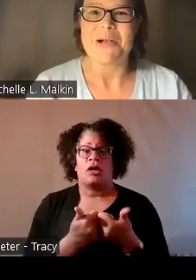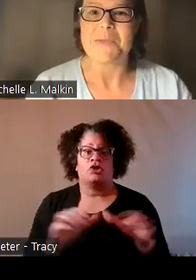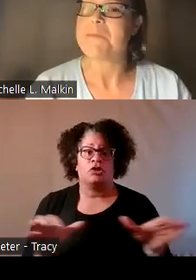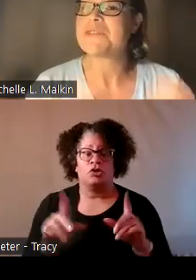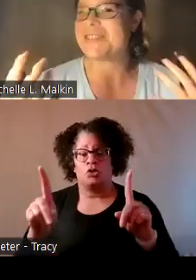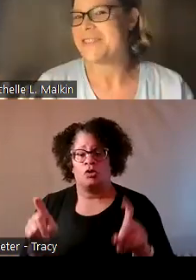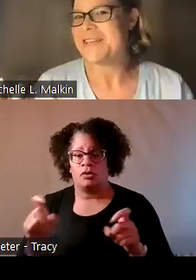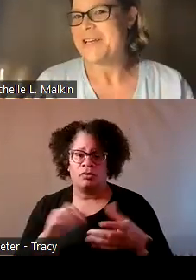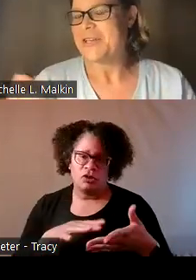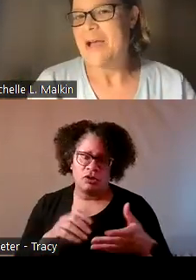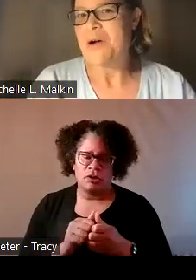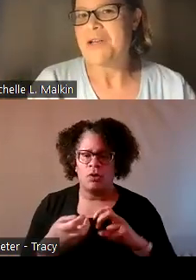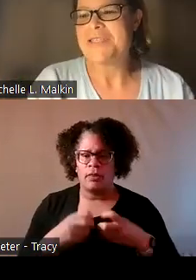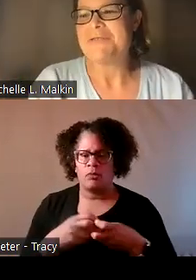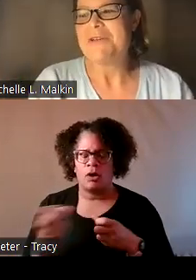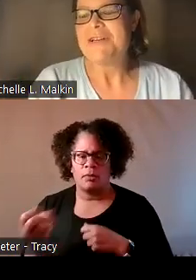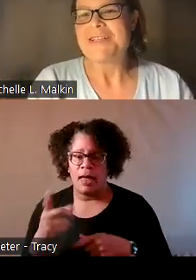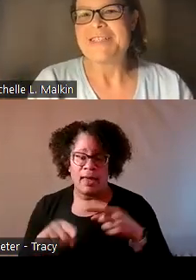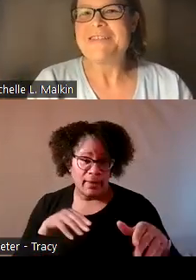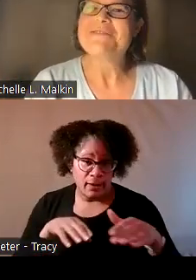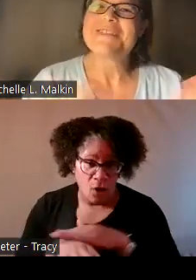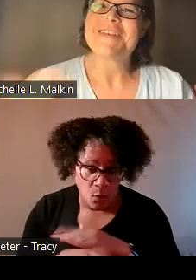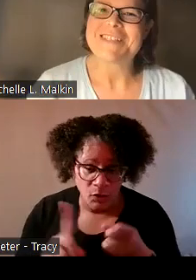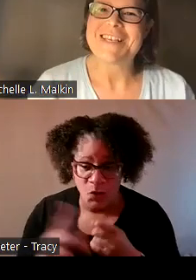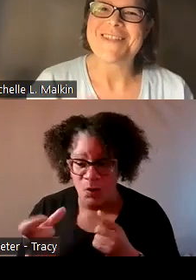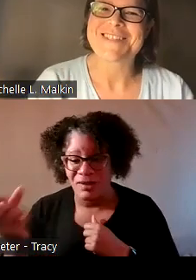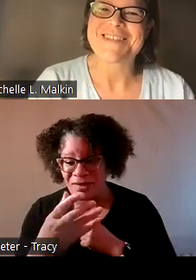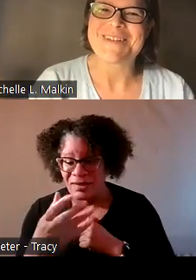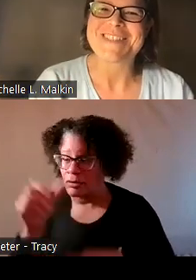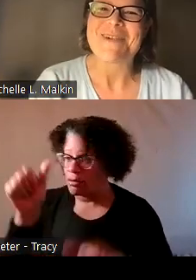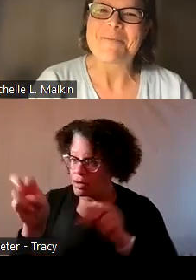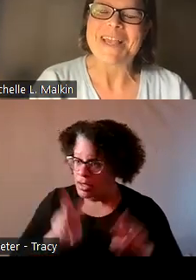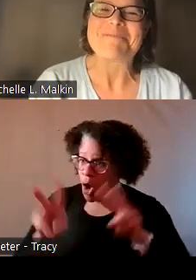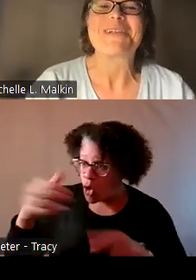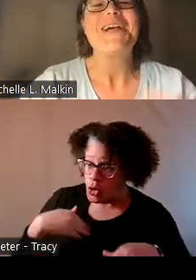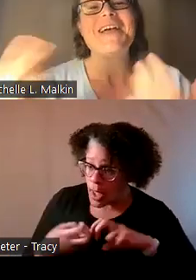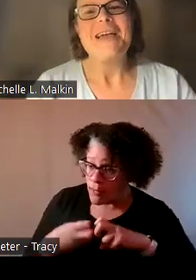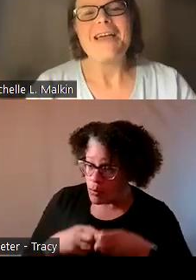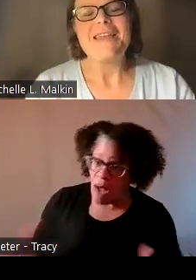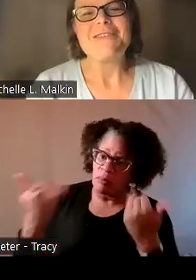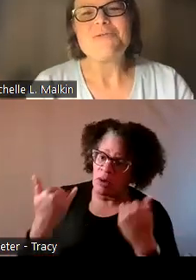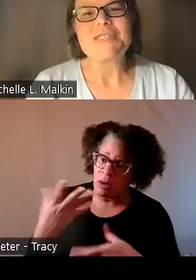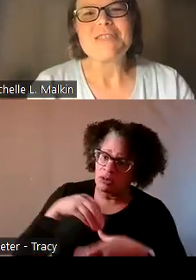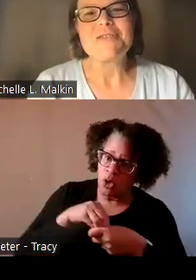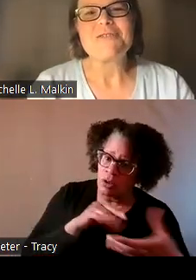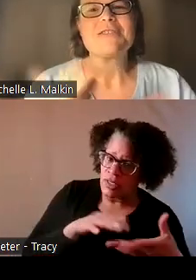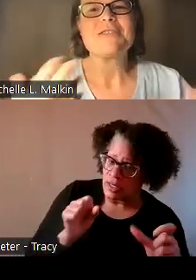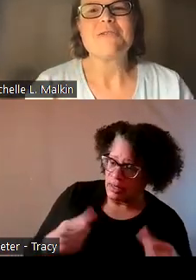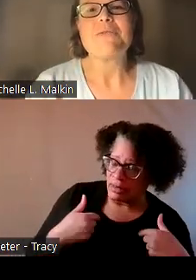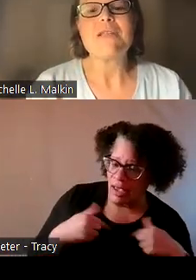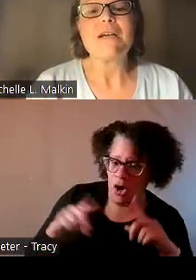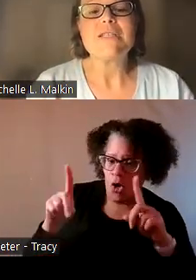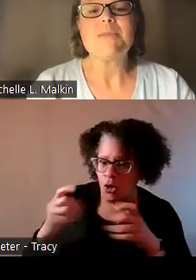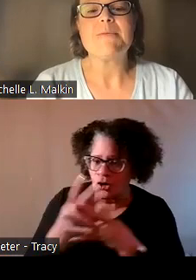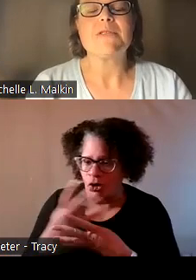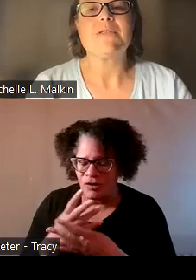studies with problem gamblers. You can't walk into casinos, assess whether somebody's a problem gambler, and then do a survey. So